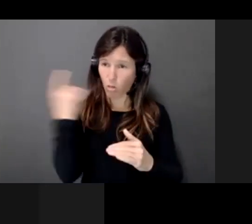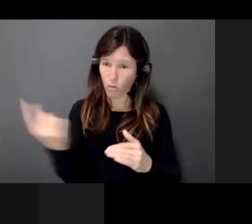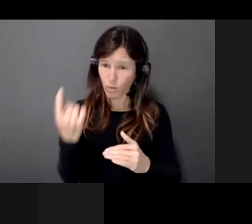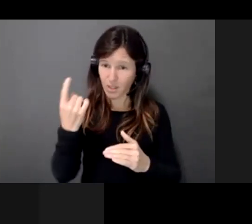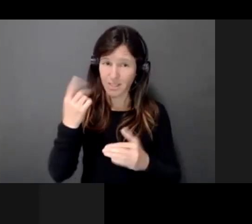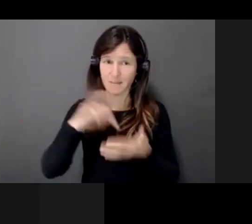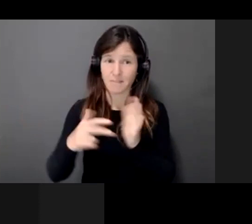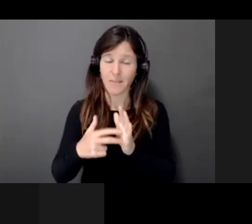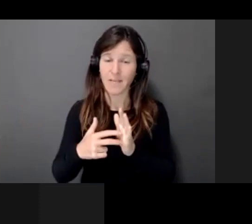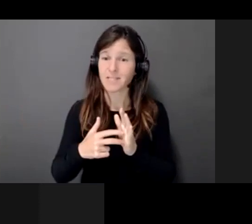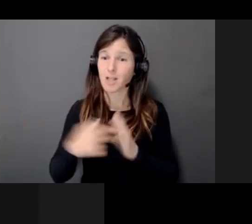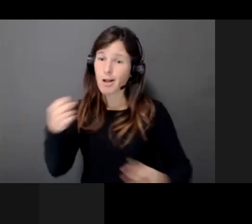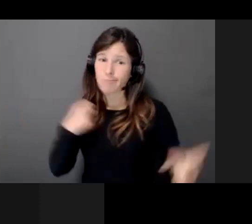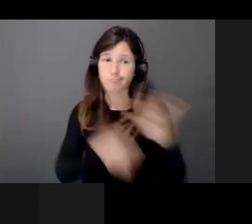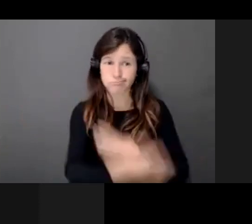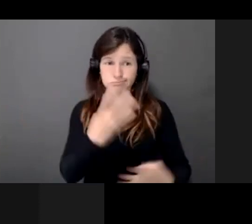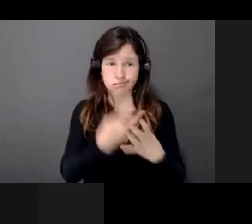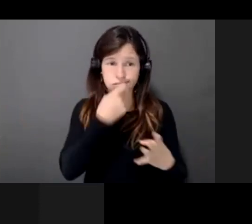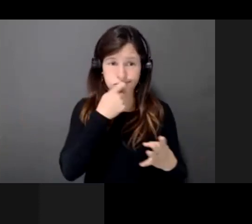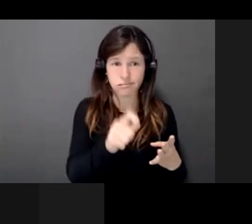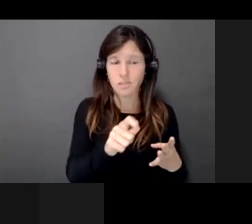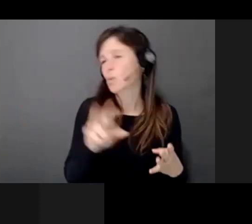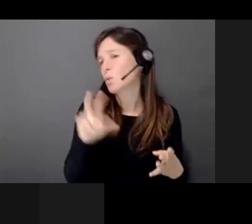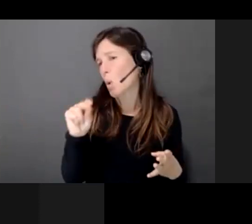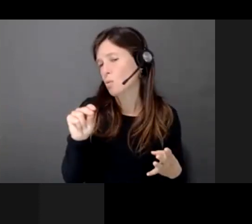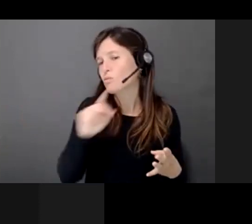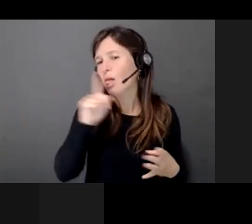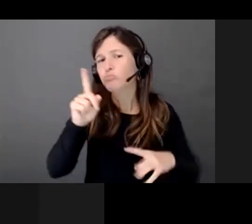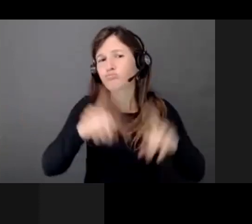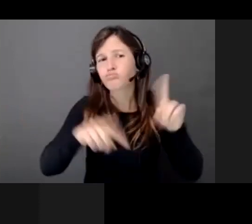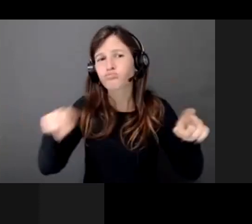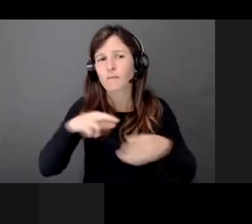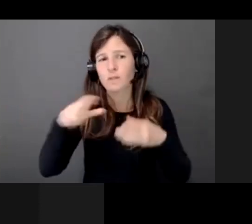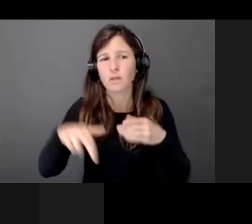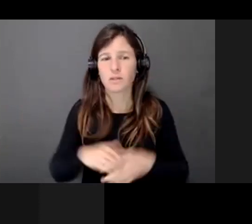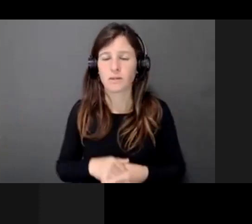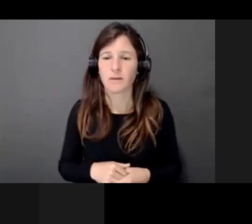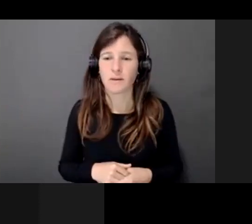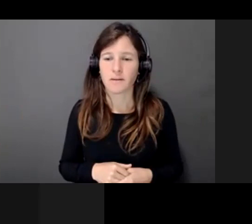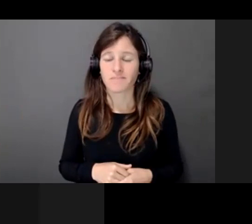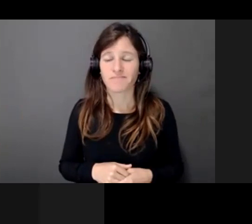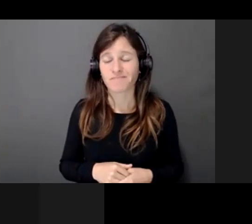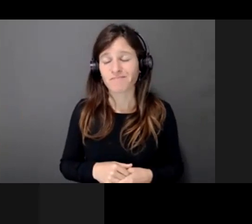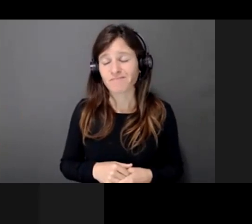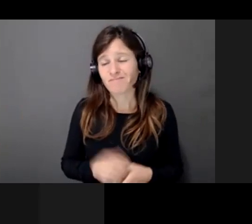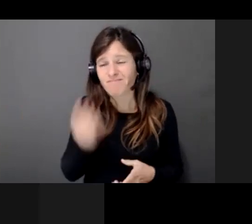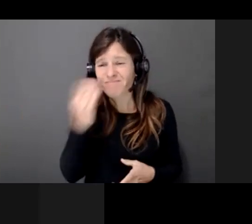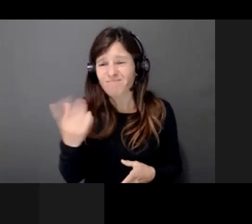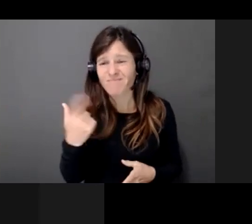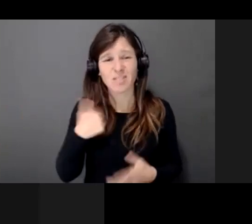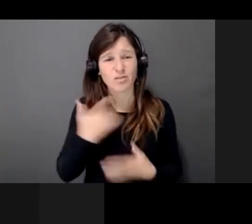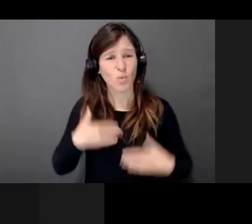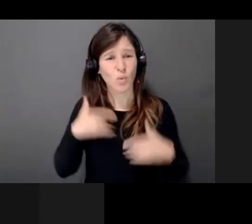end of the day, but making sure justice is done. And I'll be honest with you, it's one of the things that I really enjoy about this job, is it affords